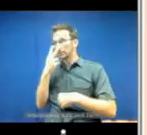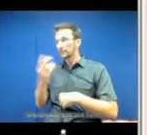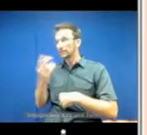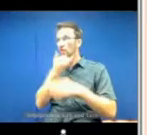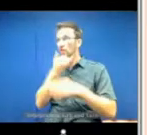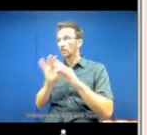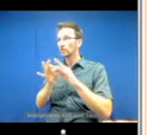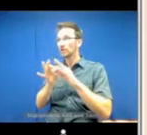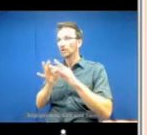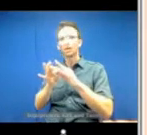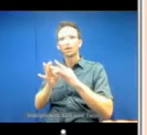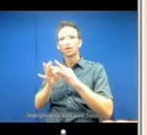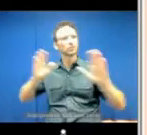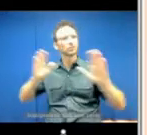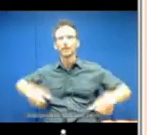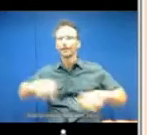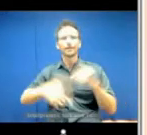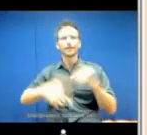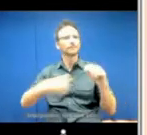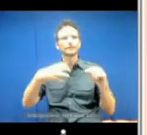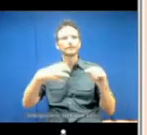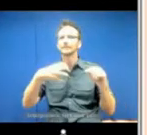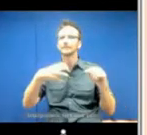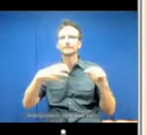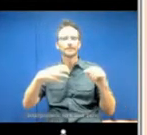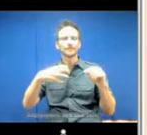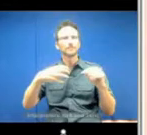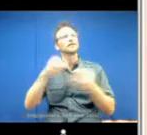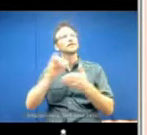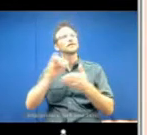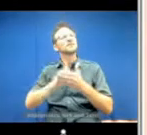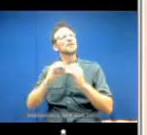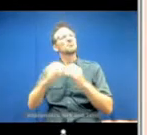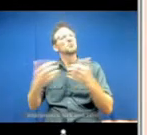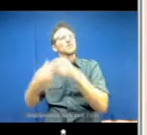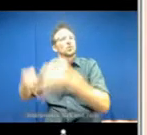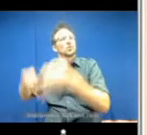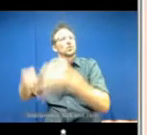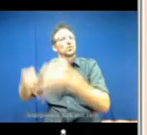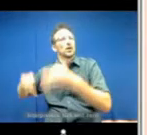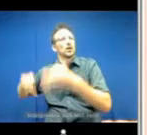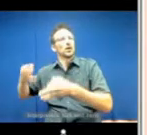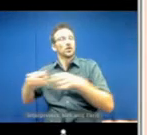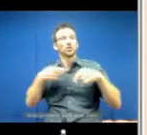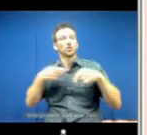that's more for a court during that proceeding than a deposition.